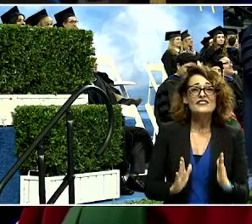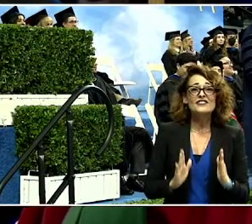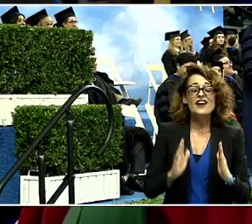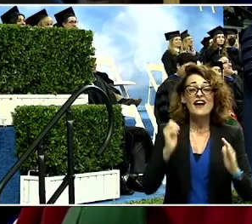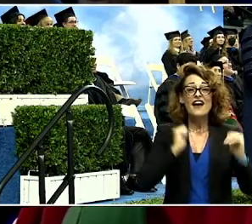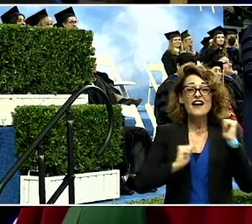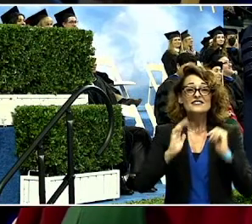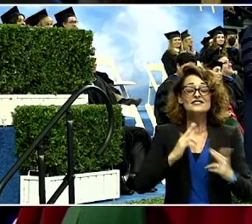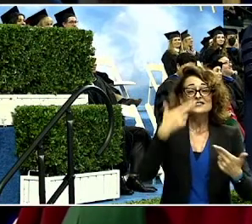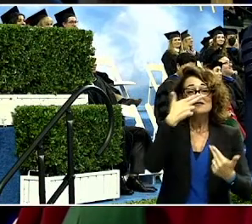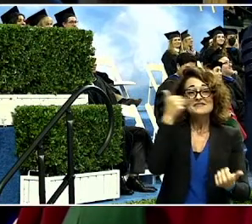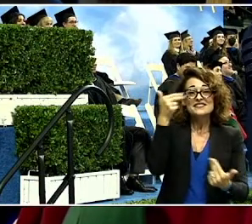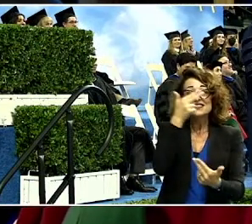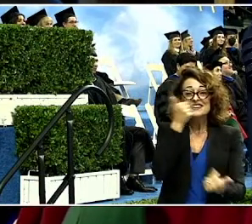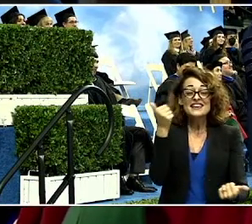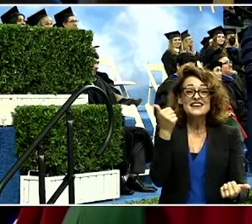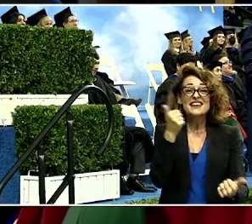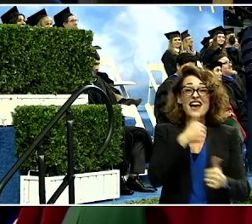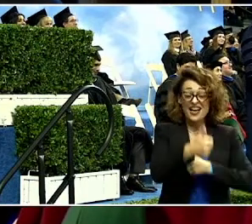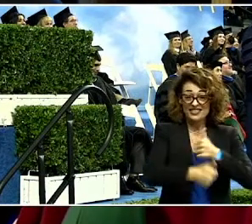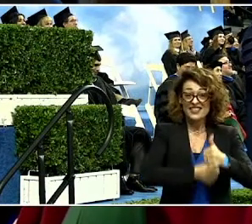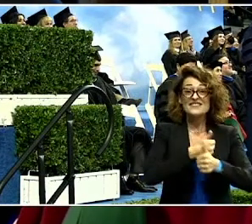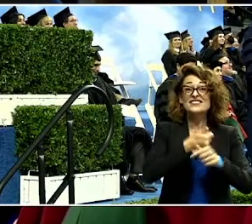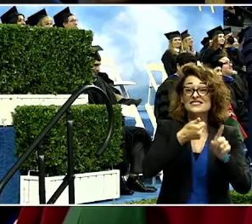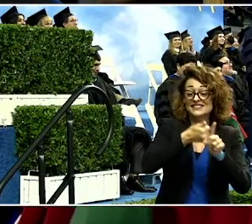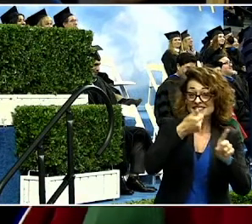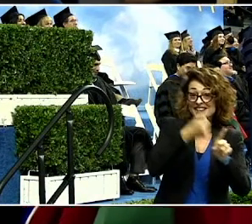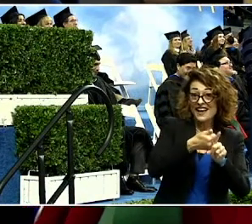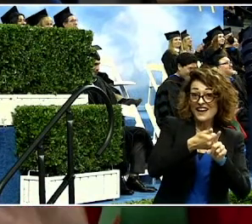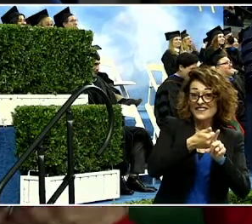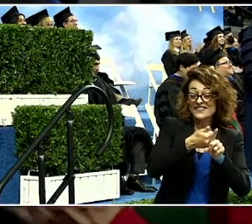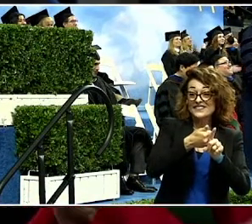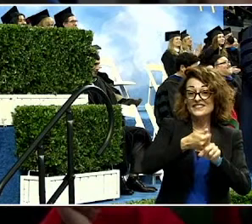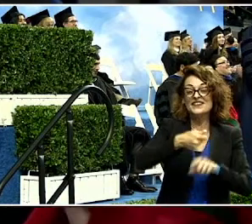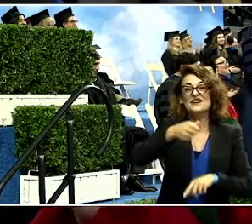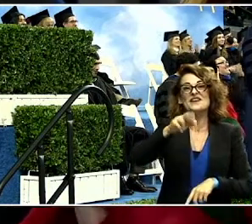comedian, and UCLA alumnus, Randall Park.